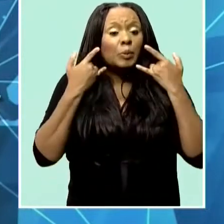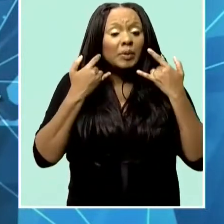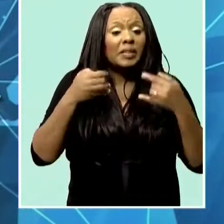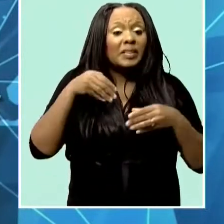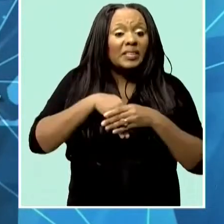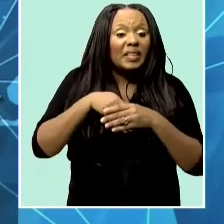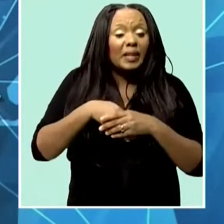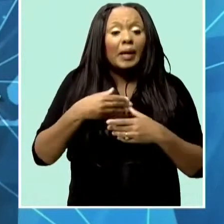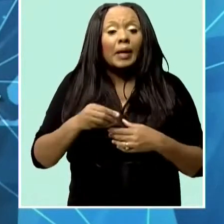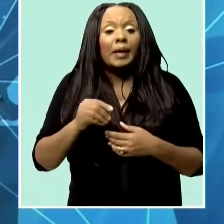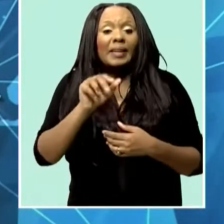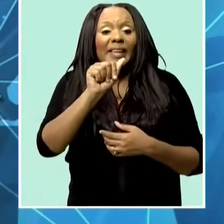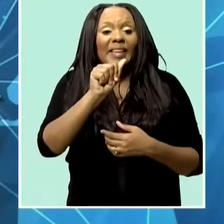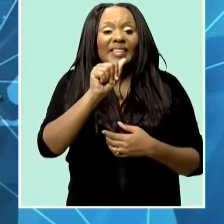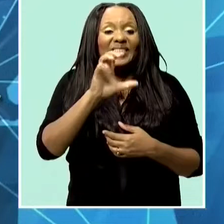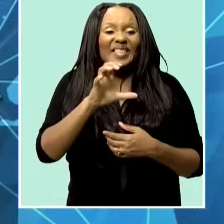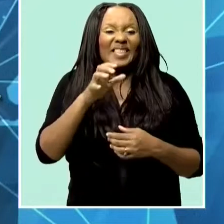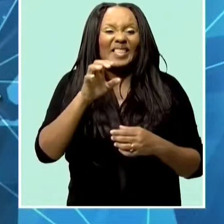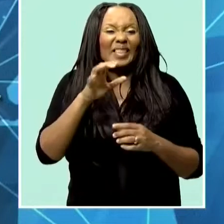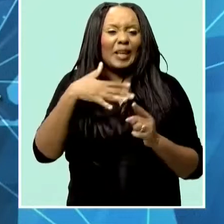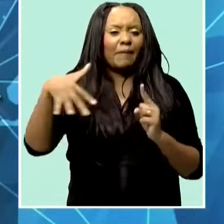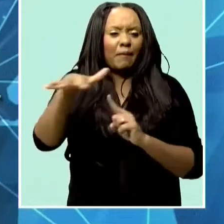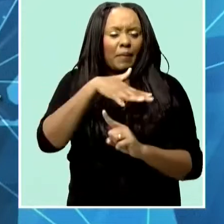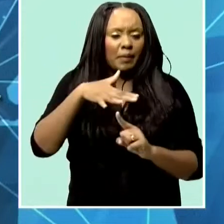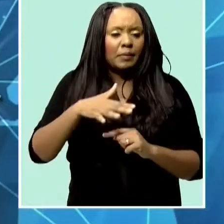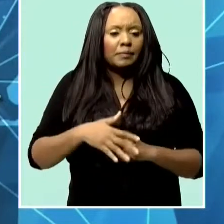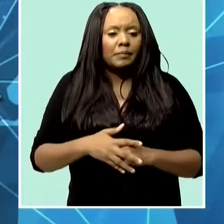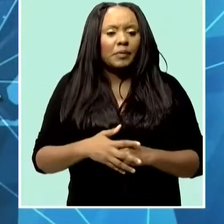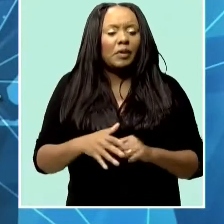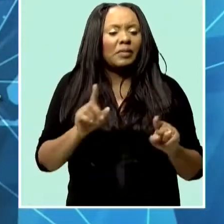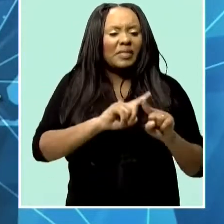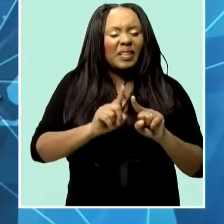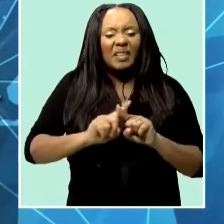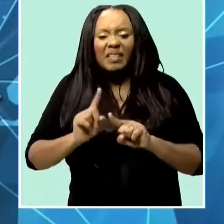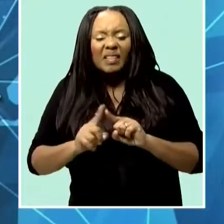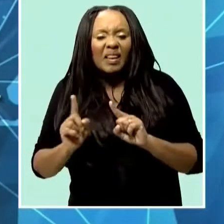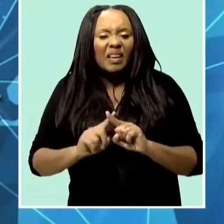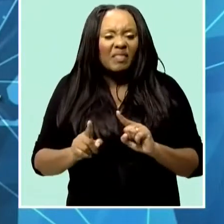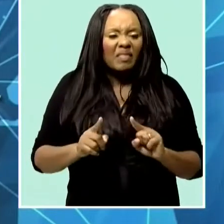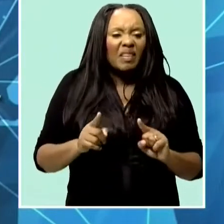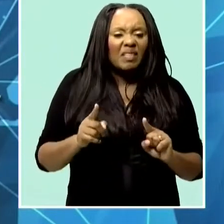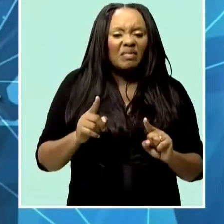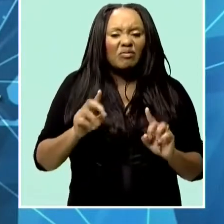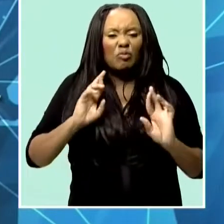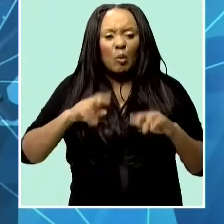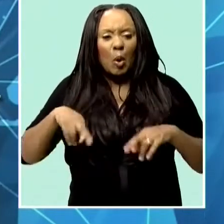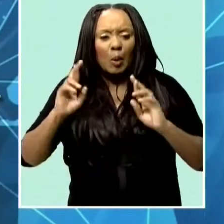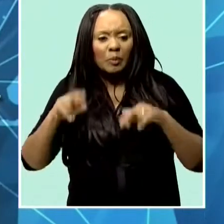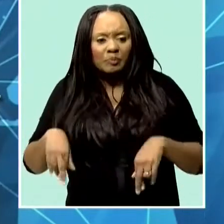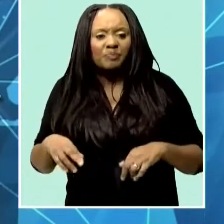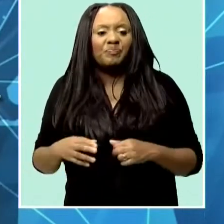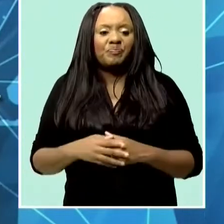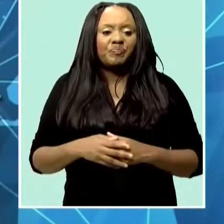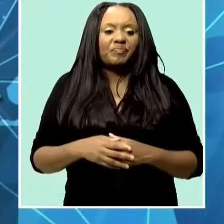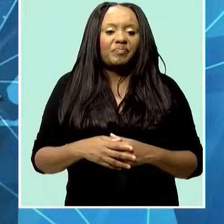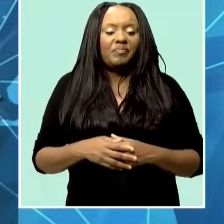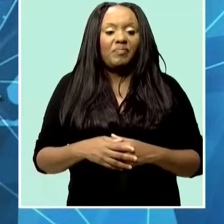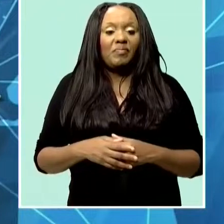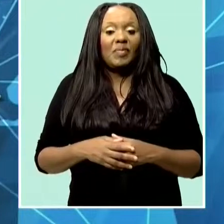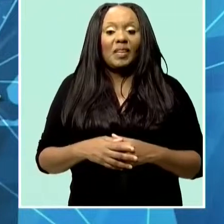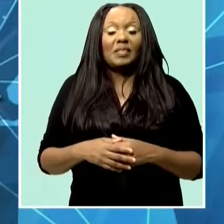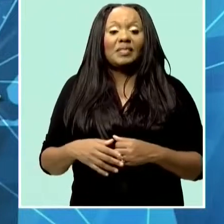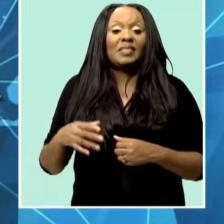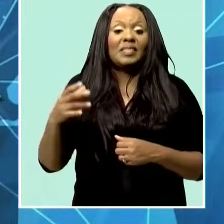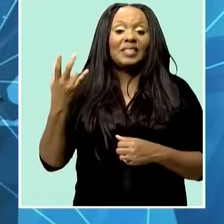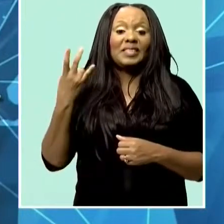in air-conditioned environments. So far we've been seeing a mixed reaction, Shane. Only 17 hours plus after the